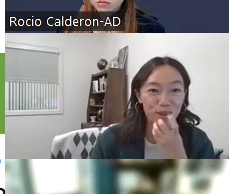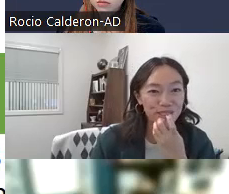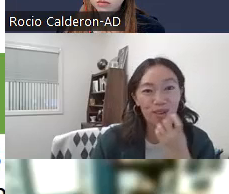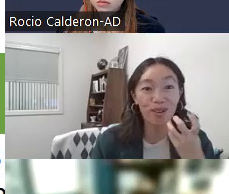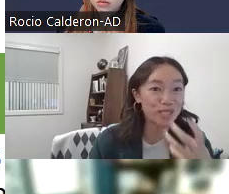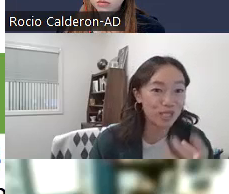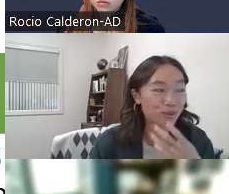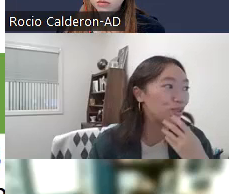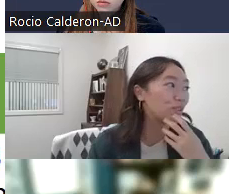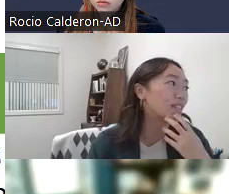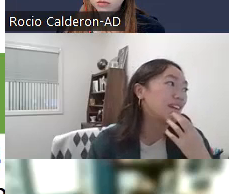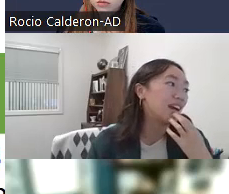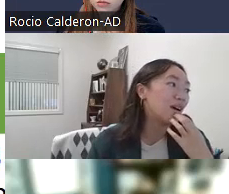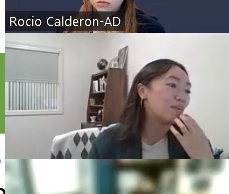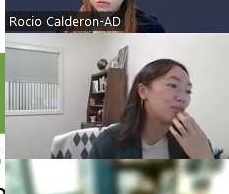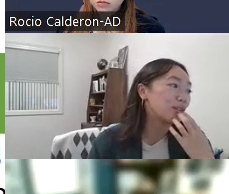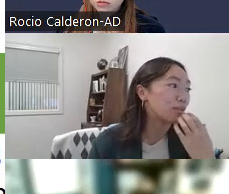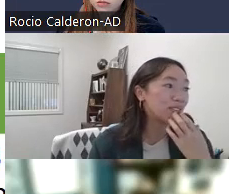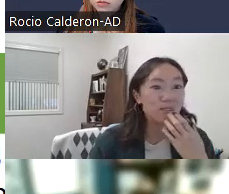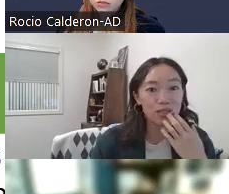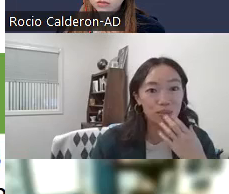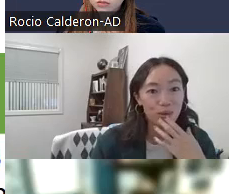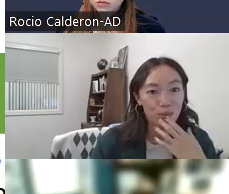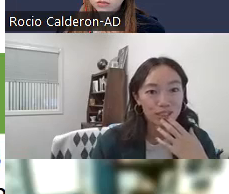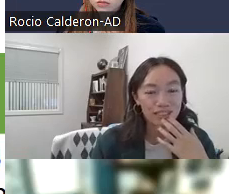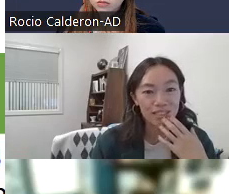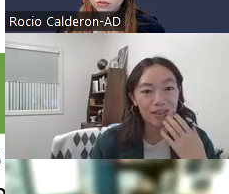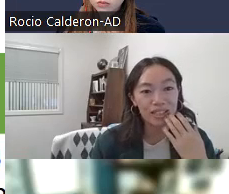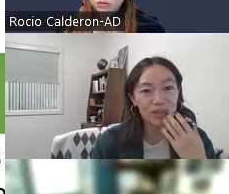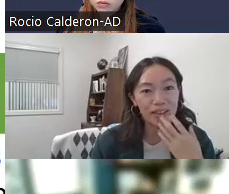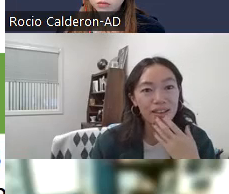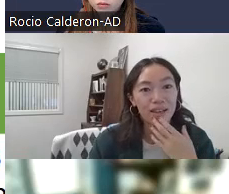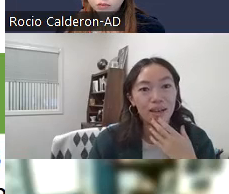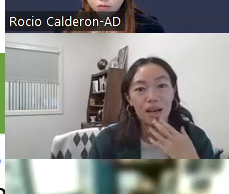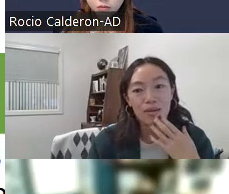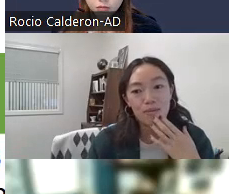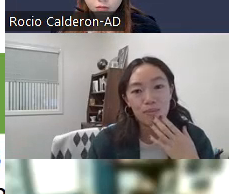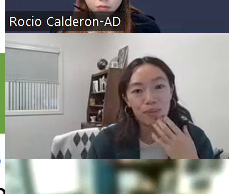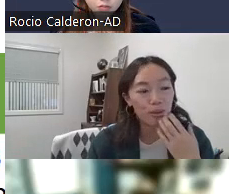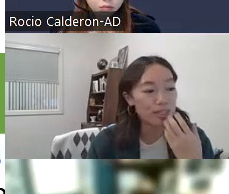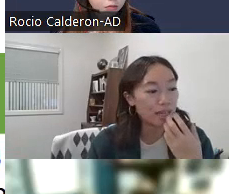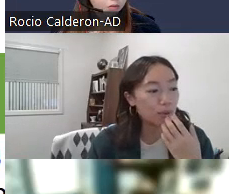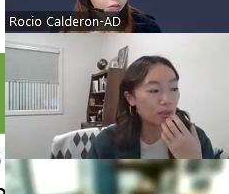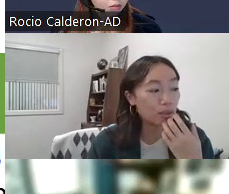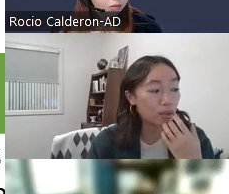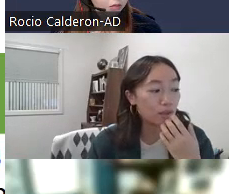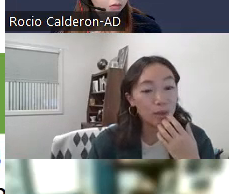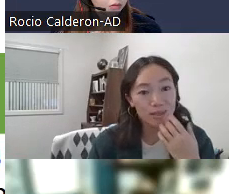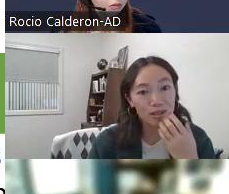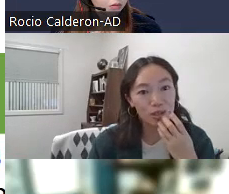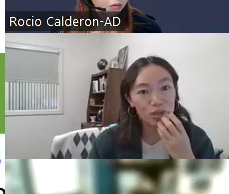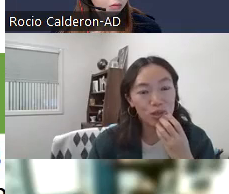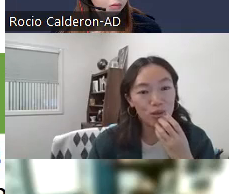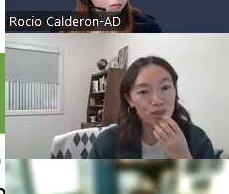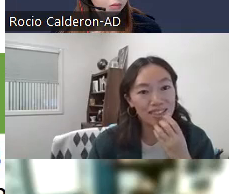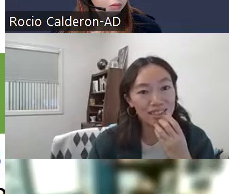types of projects that aren't our typical, some of these aren't our typical projects. And so I do think they're ones that we could look to focus